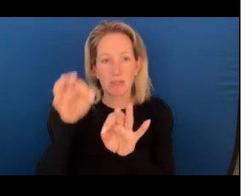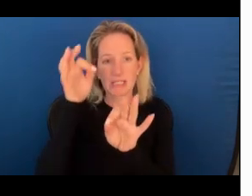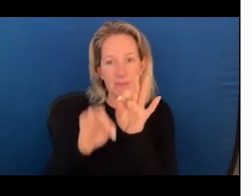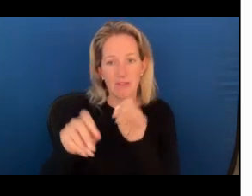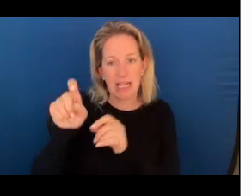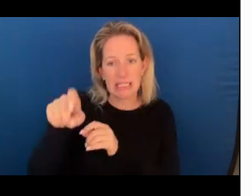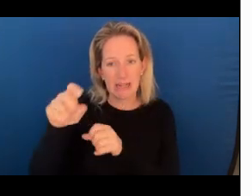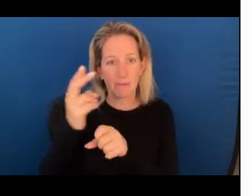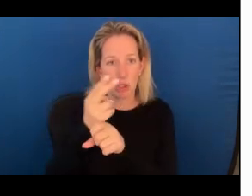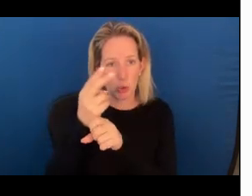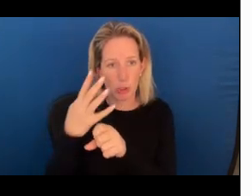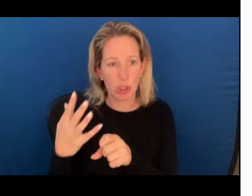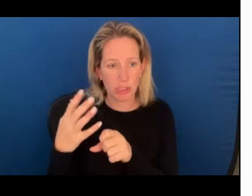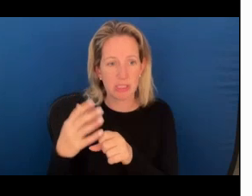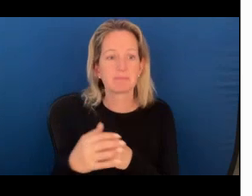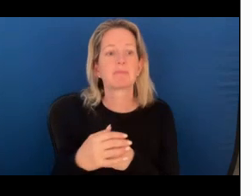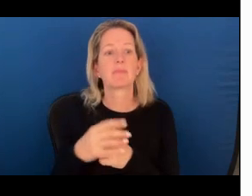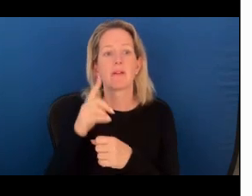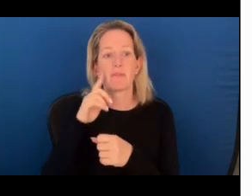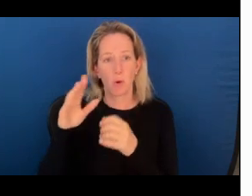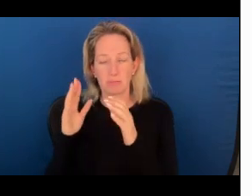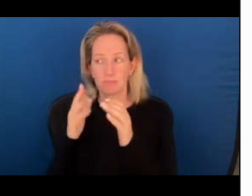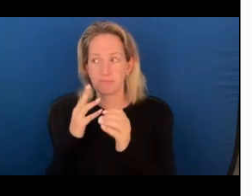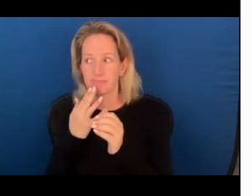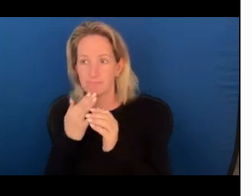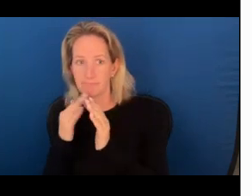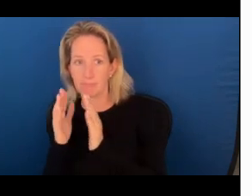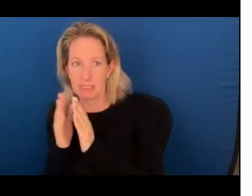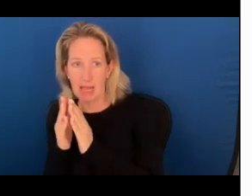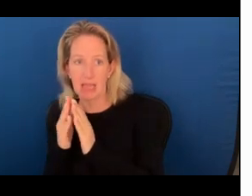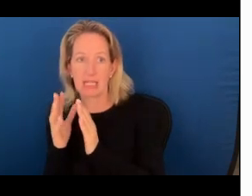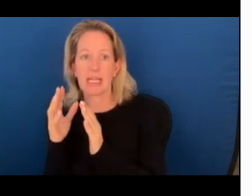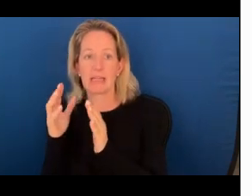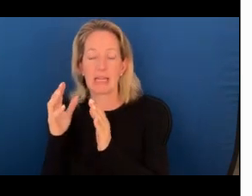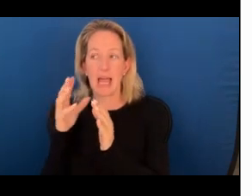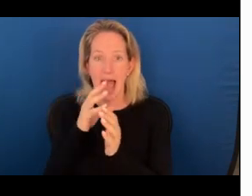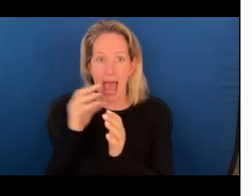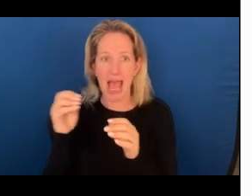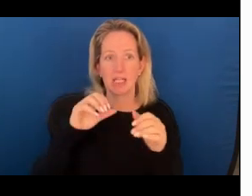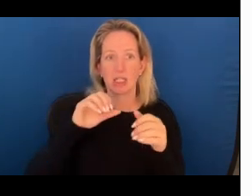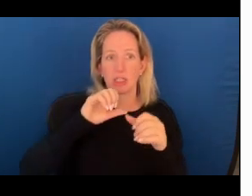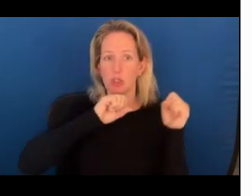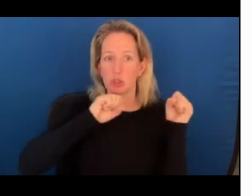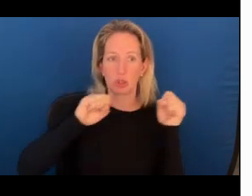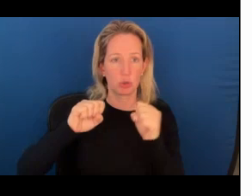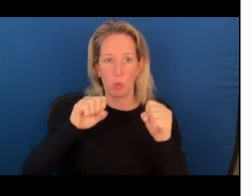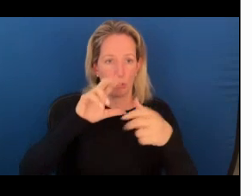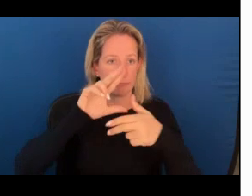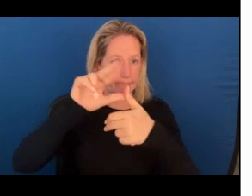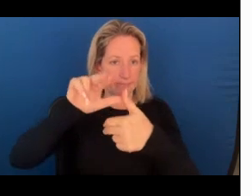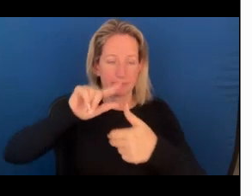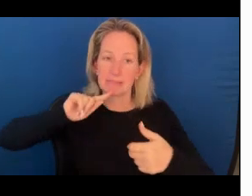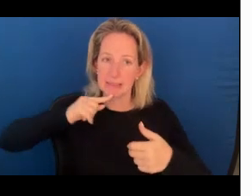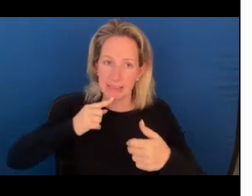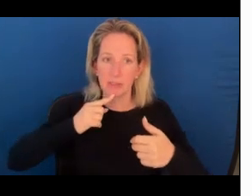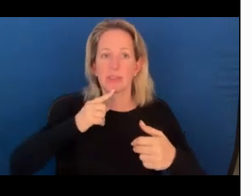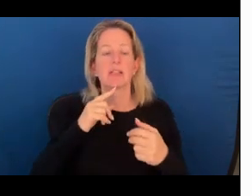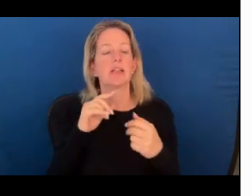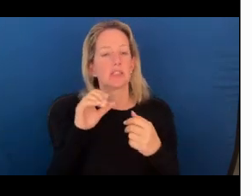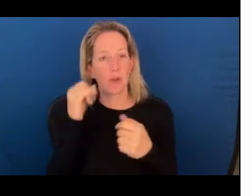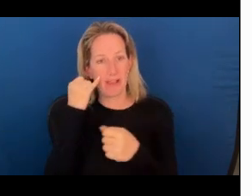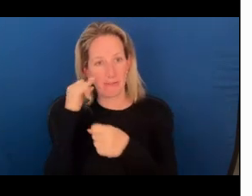two variables, the municipality name, the storm severity. Because once you have those, so you've got location and you've got severity,